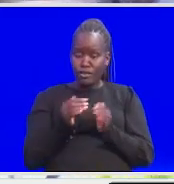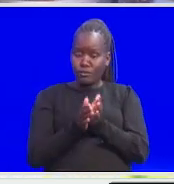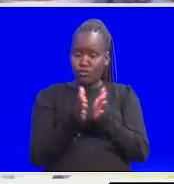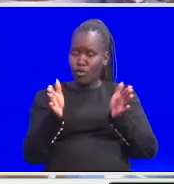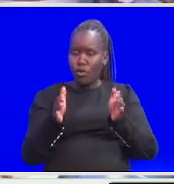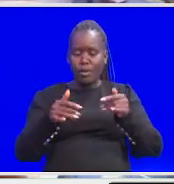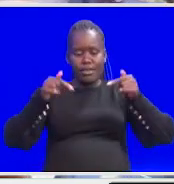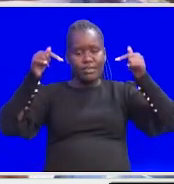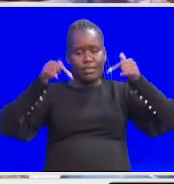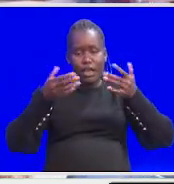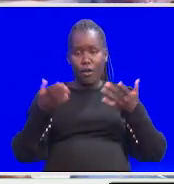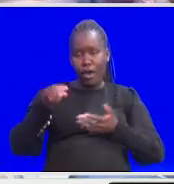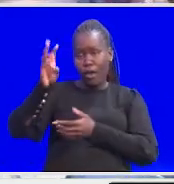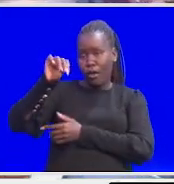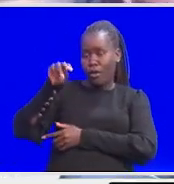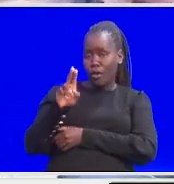kupanua kwa sisi ni hapa Mudhurwa.